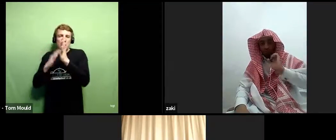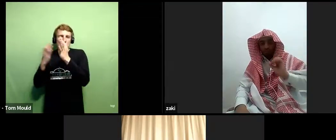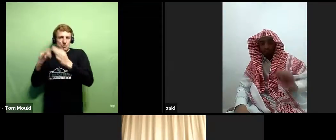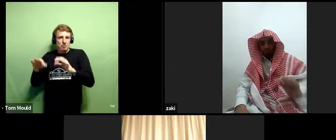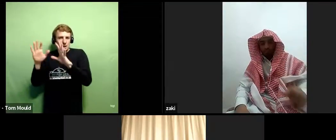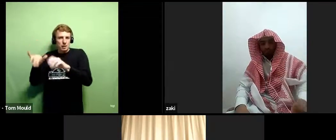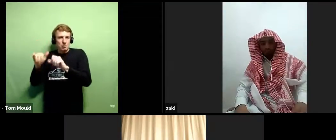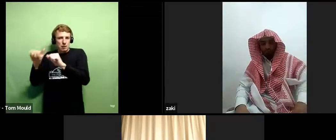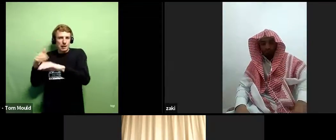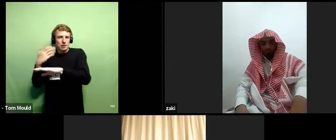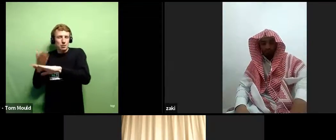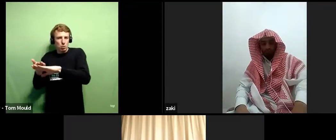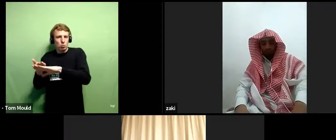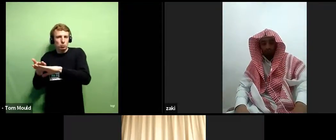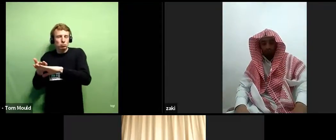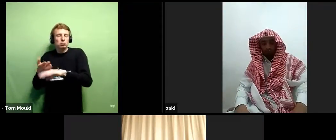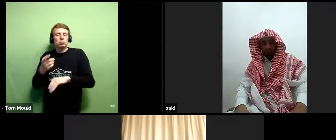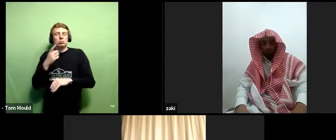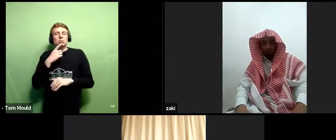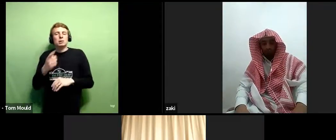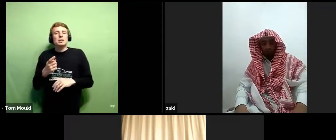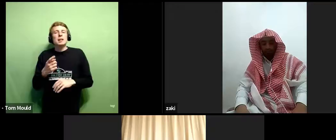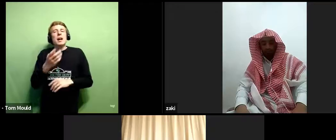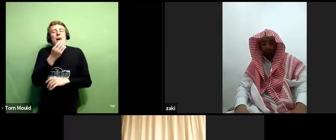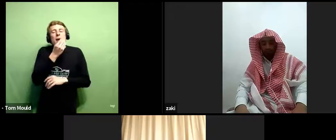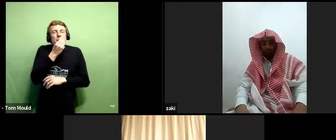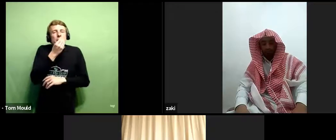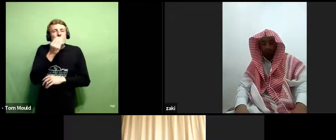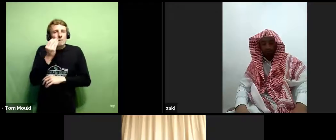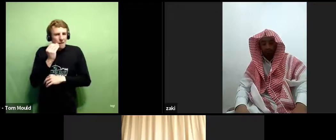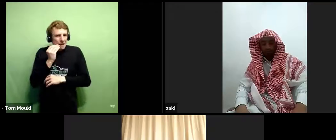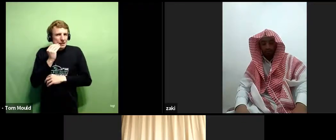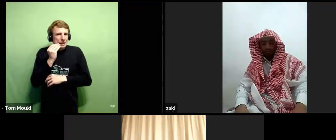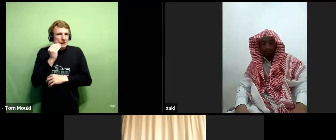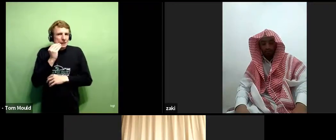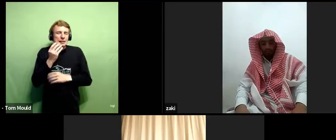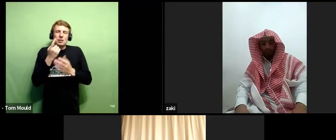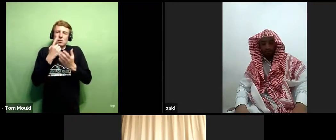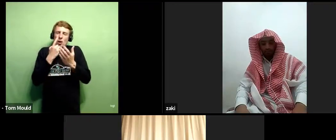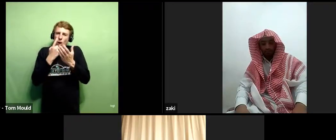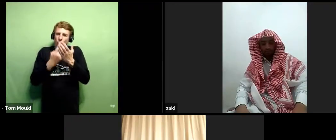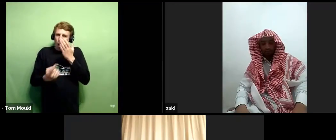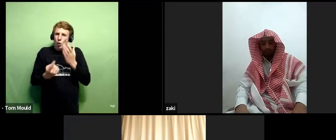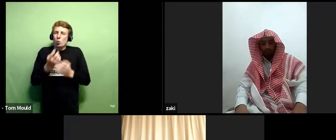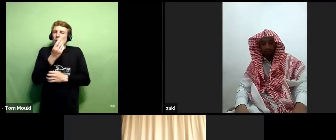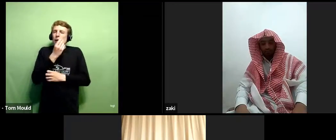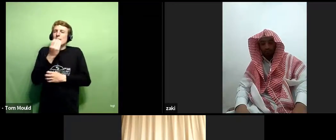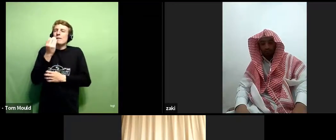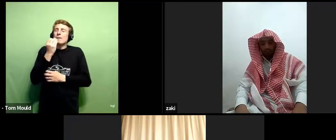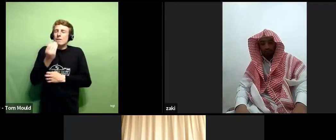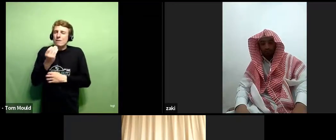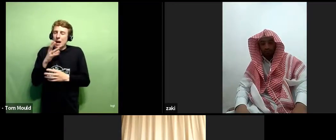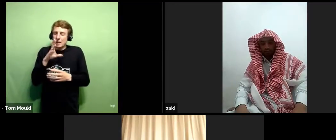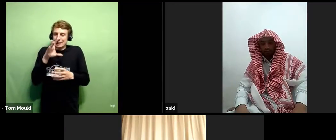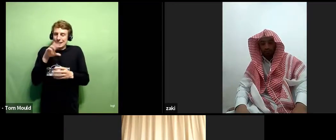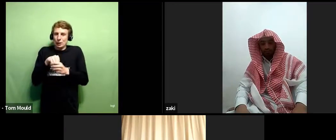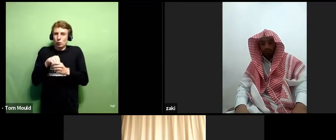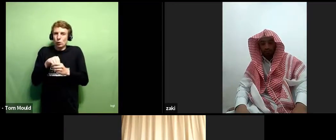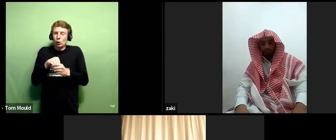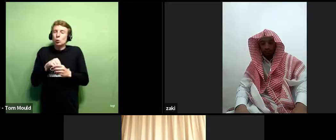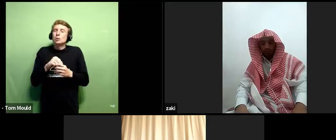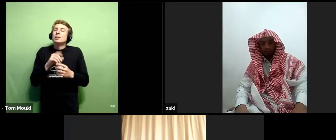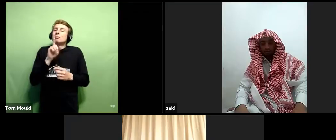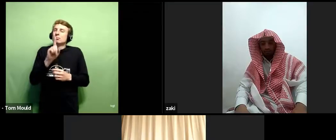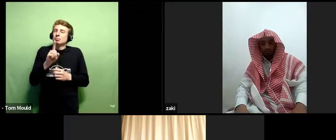no fasting for that individual who does not spend the night having had the intention to fast. And this